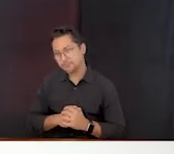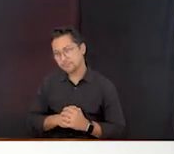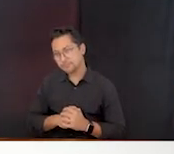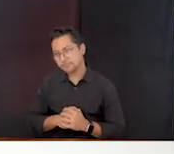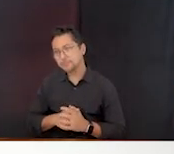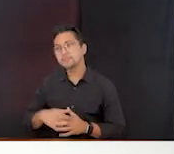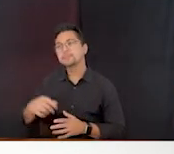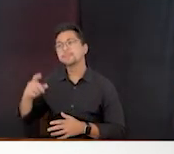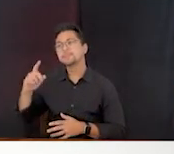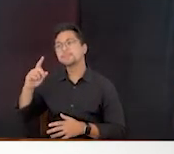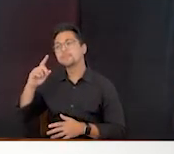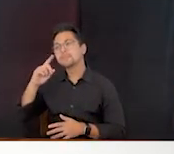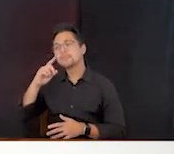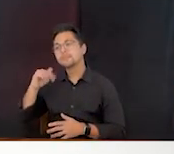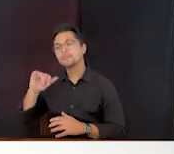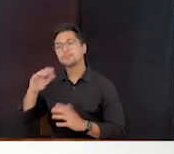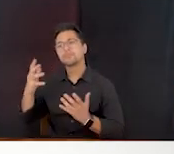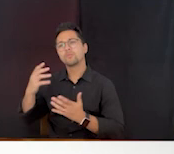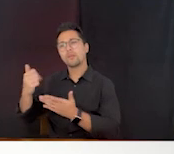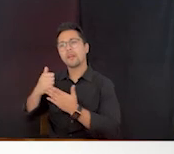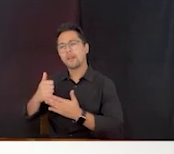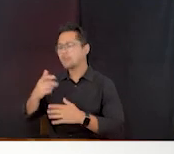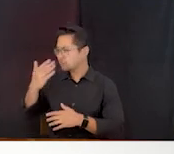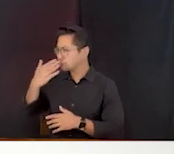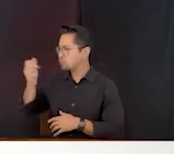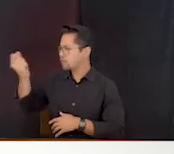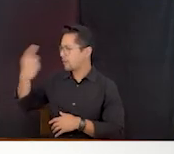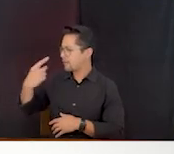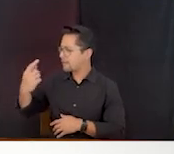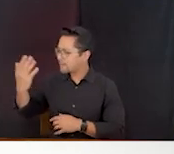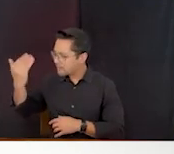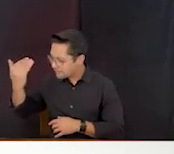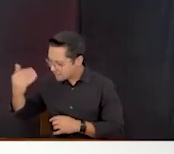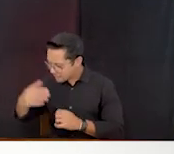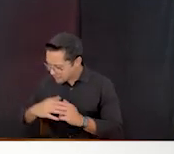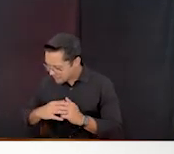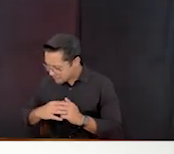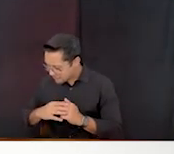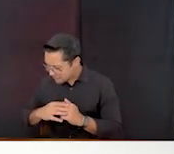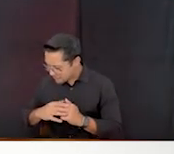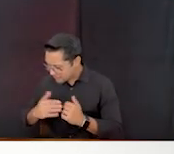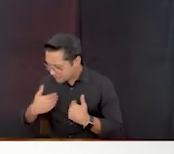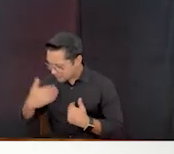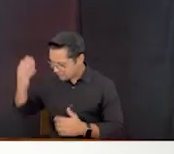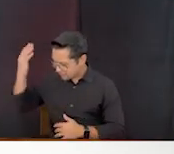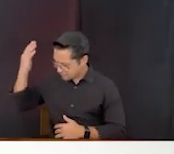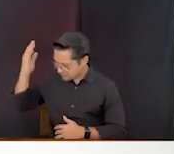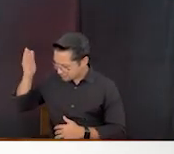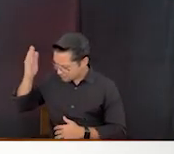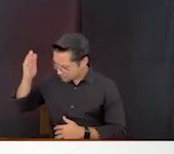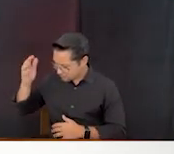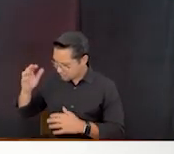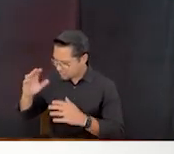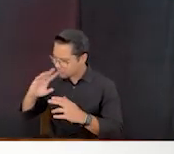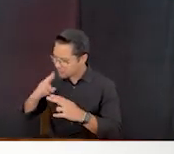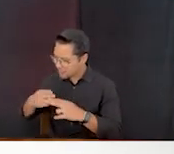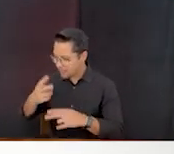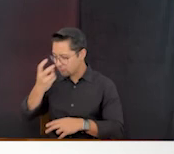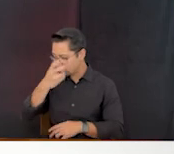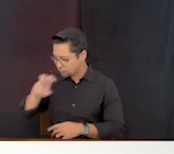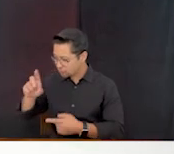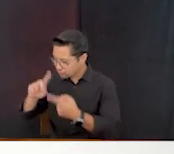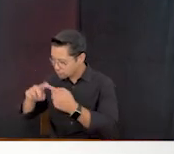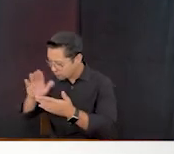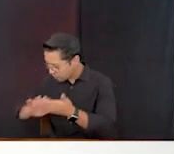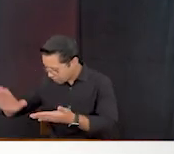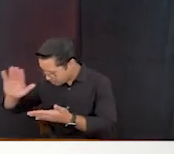I think this group has helped a lot. It's great that you asked this question actually because we did a presentation on this last year talking about transitioning to college. And just